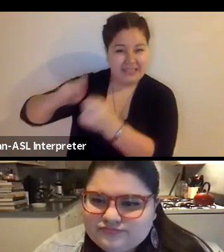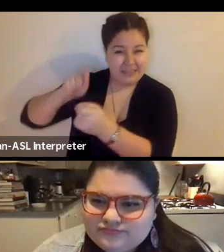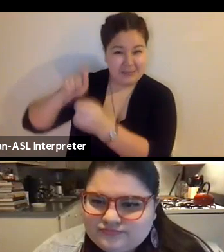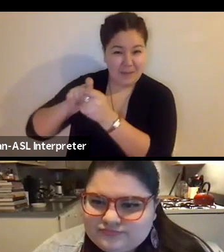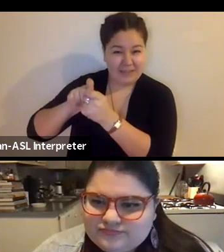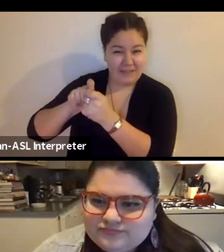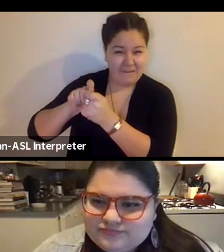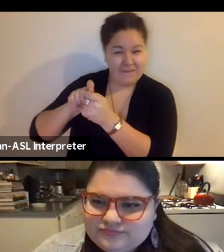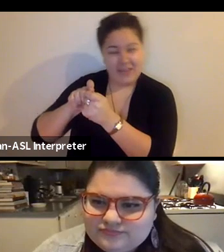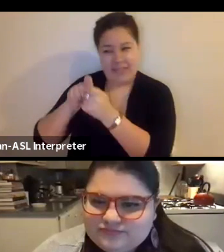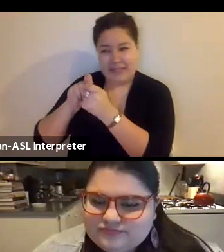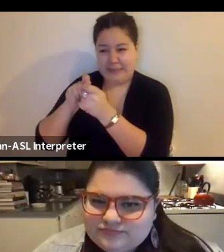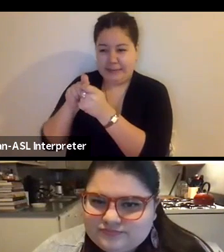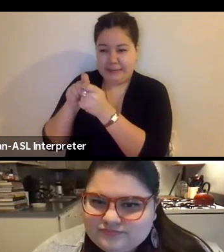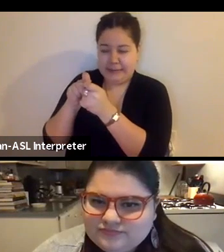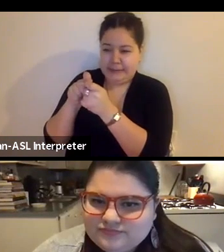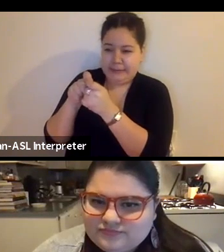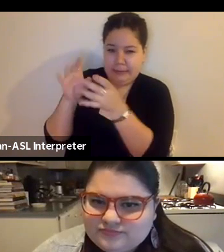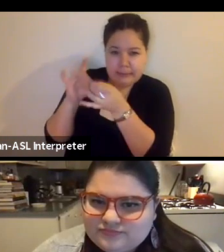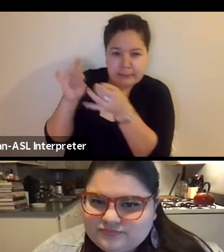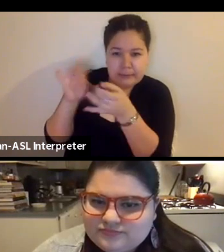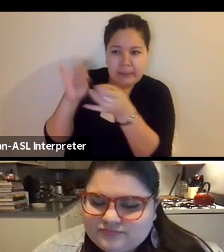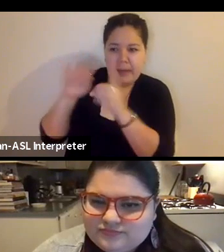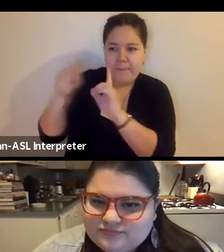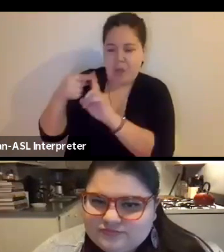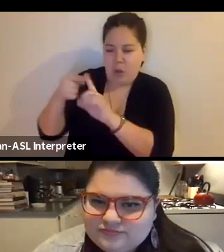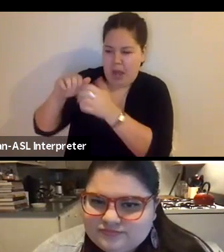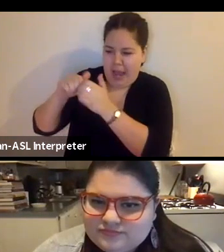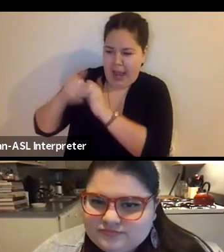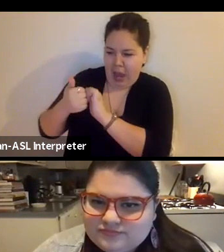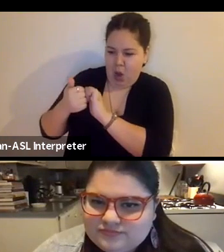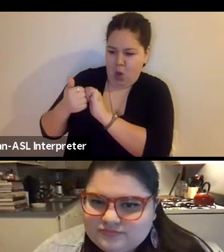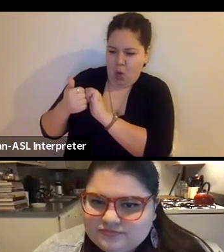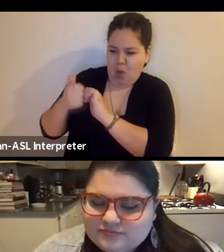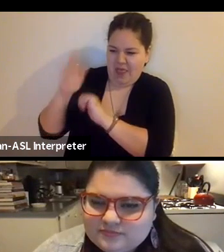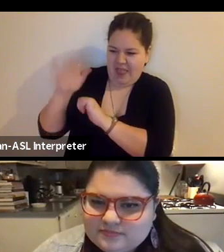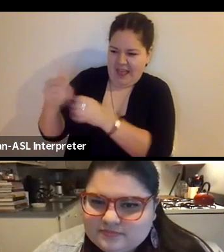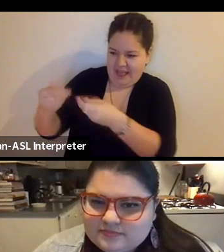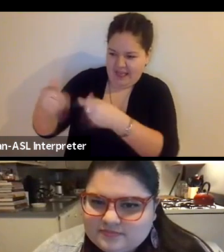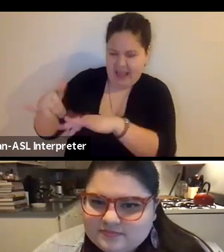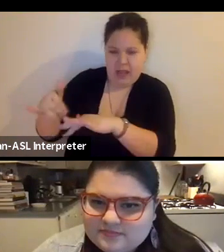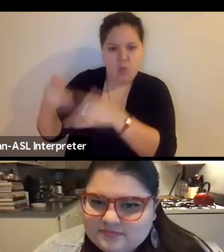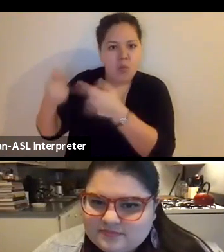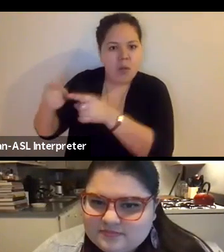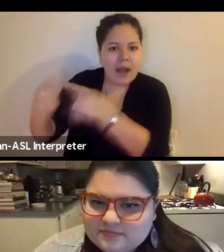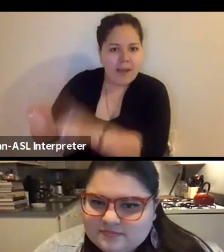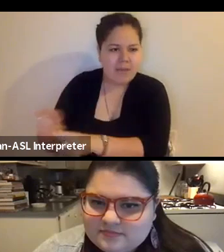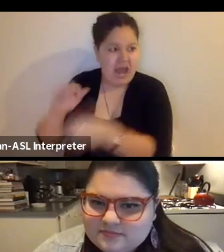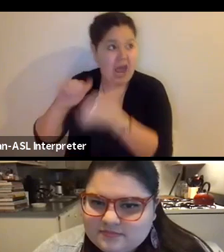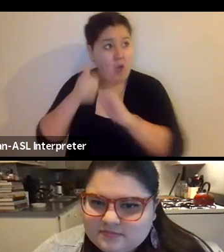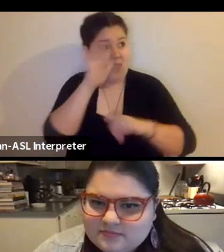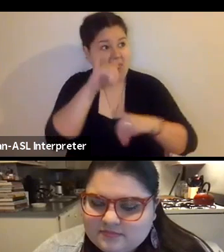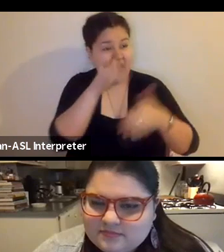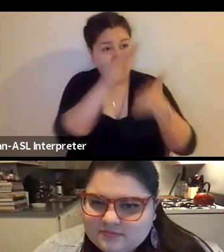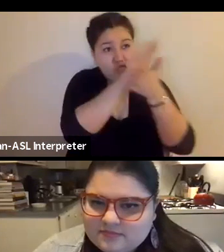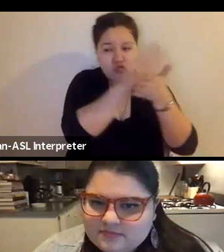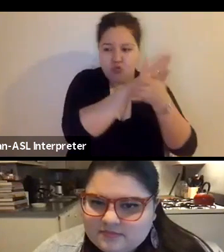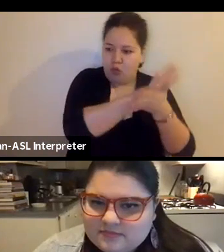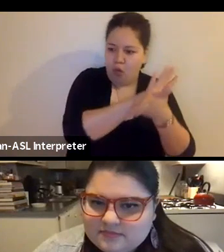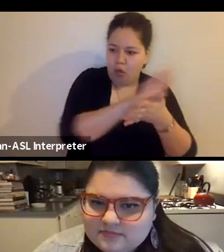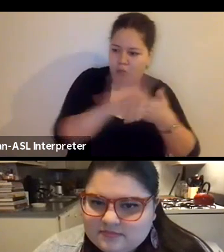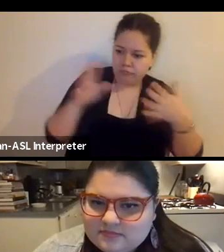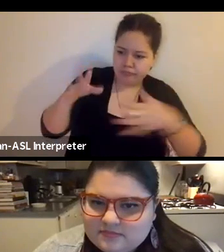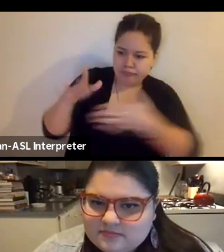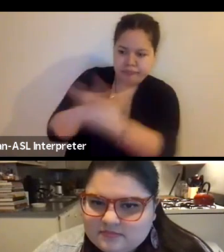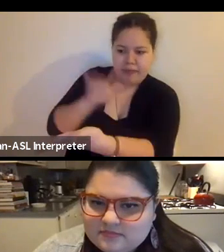of how of that history of that land and the history of that institution on that land. Like, I thought that Jill did a really